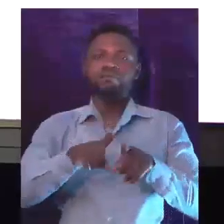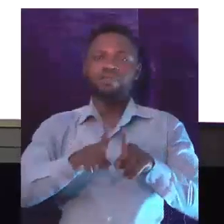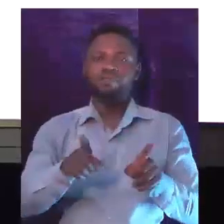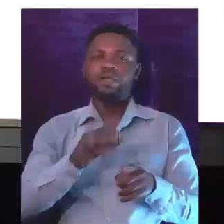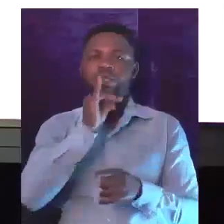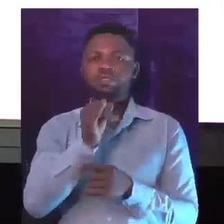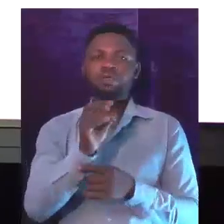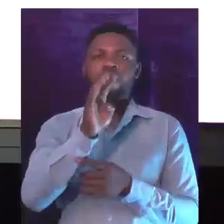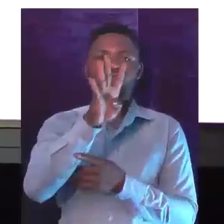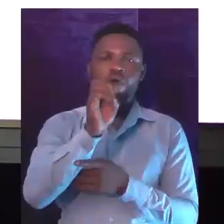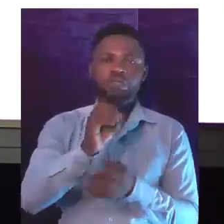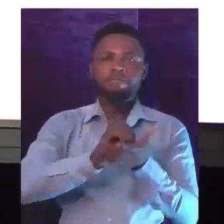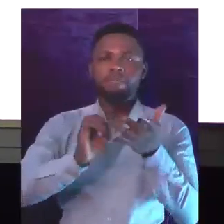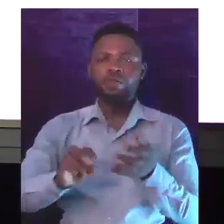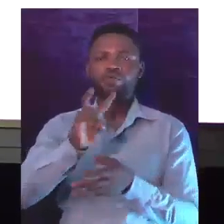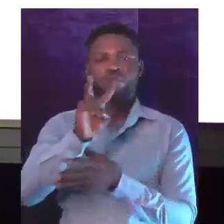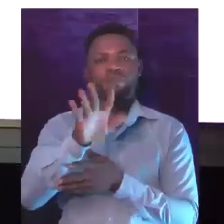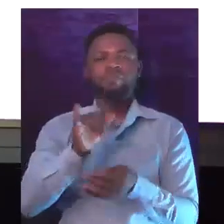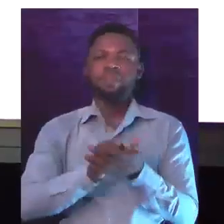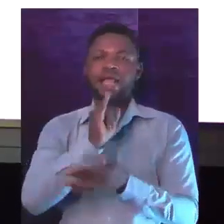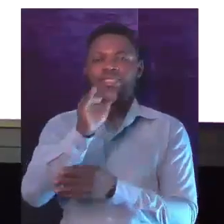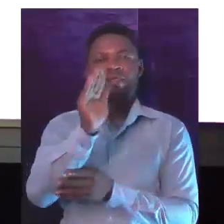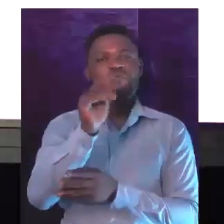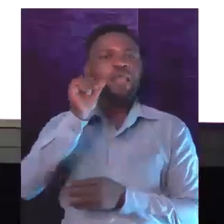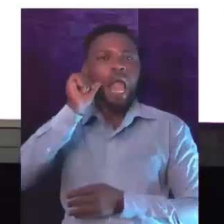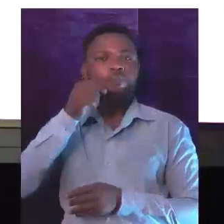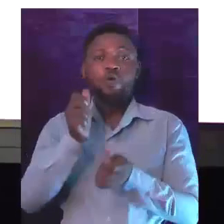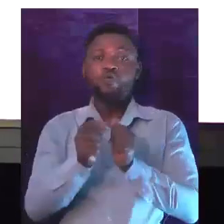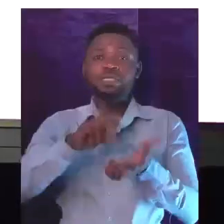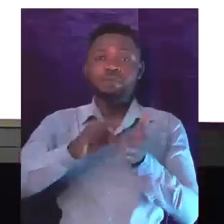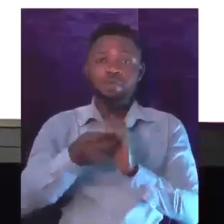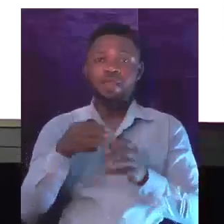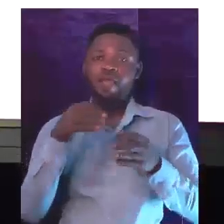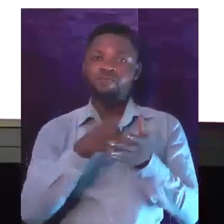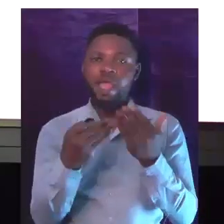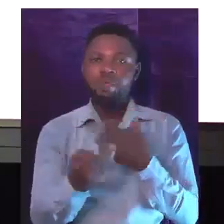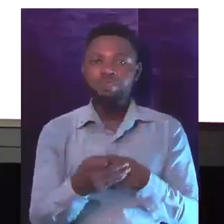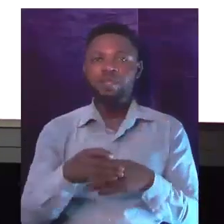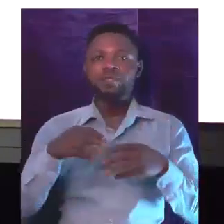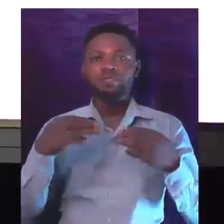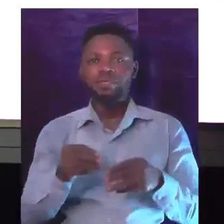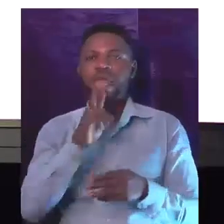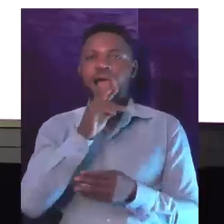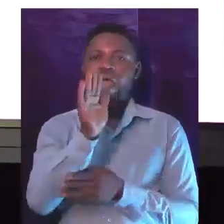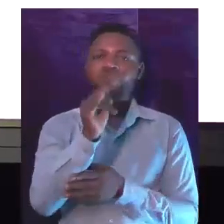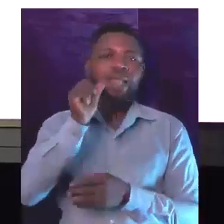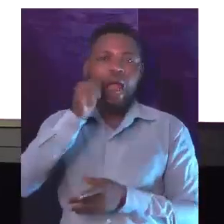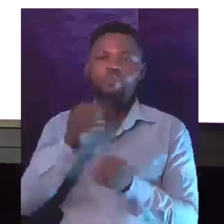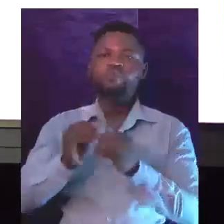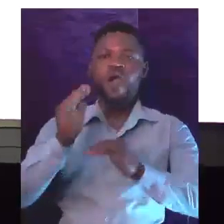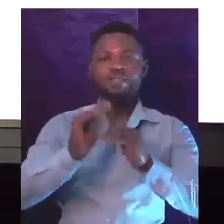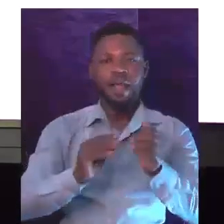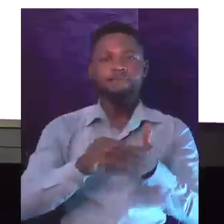is 40 minus 25, and that is 15 apples, which means that February sales are 15 apples more